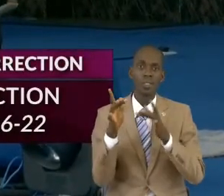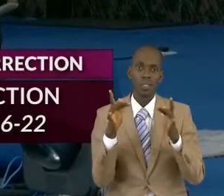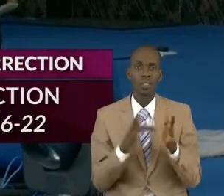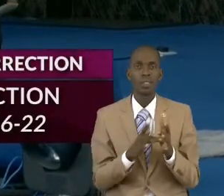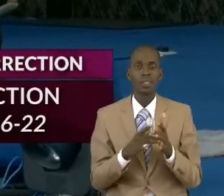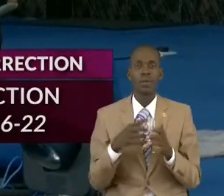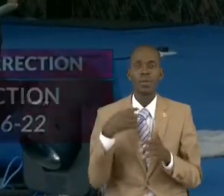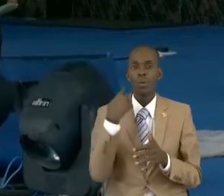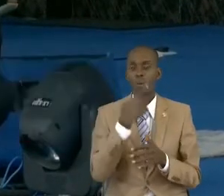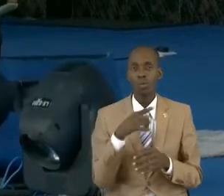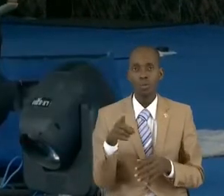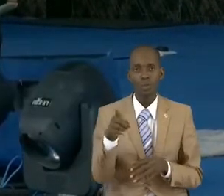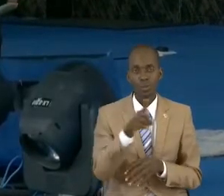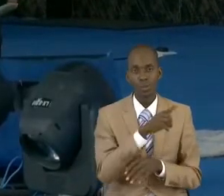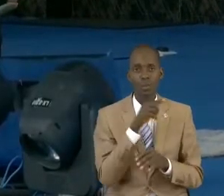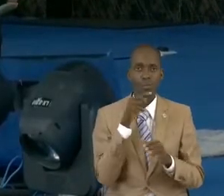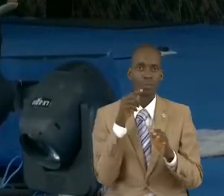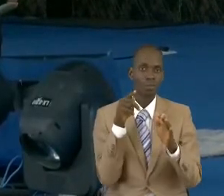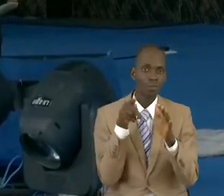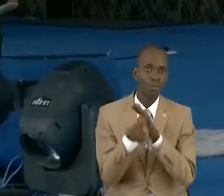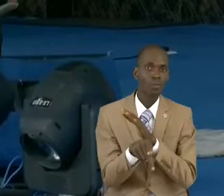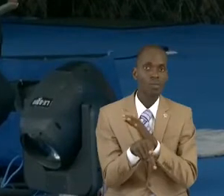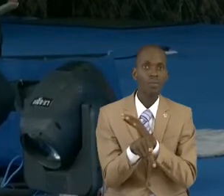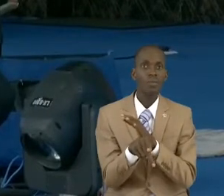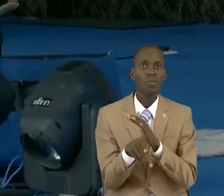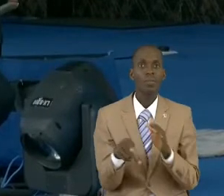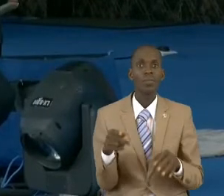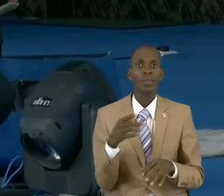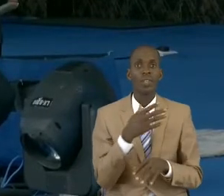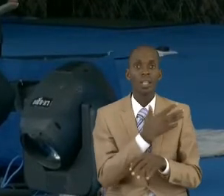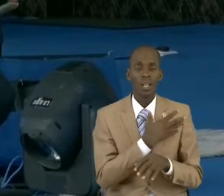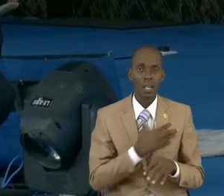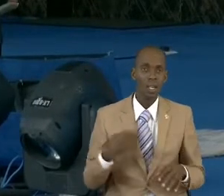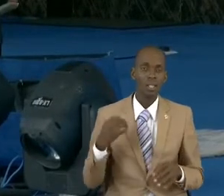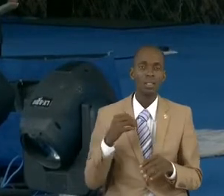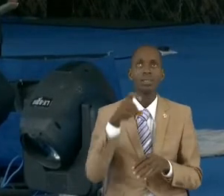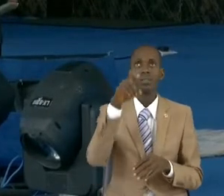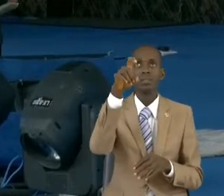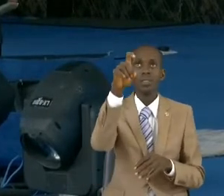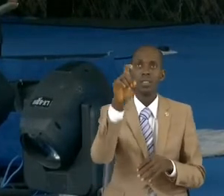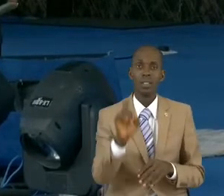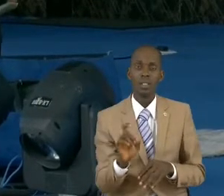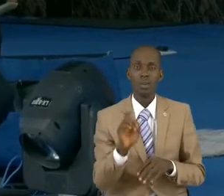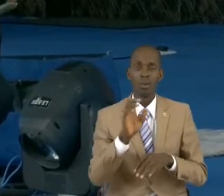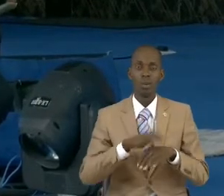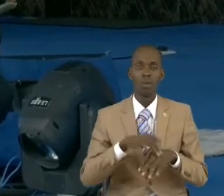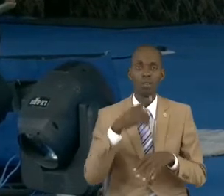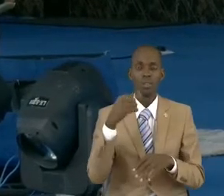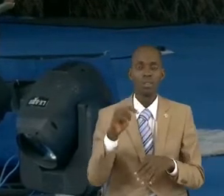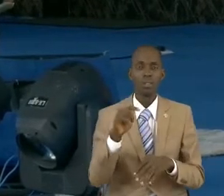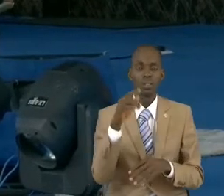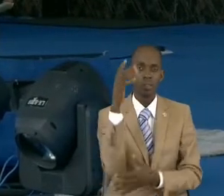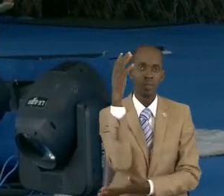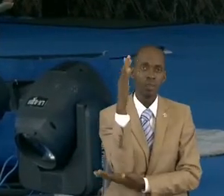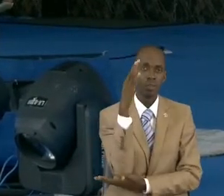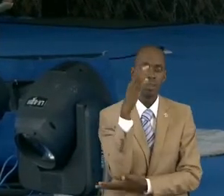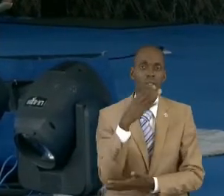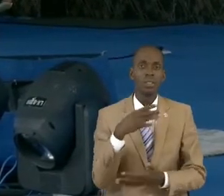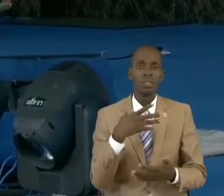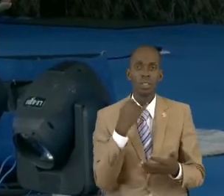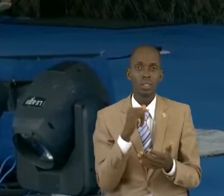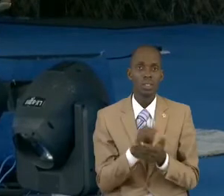slew and hanged on a tree. Verse 31. It says, him